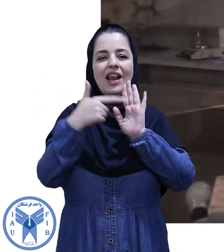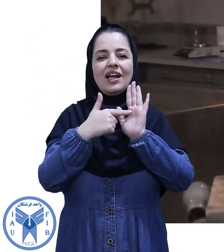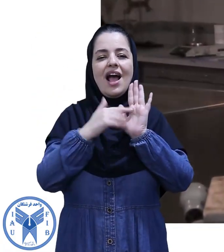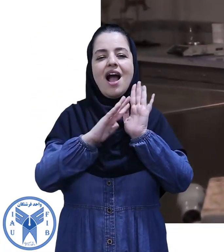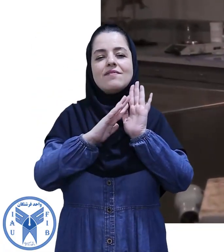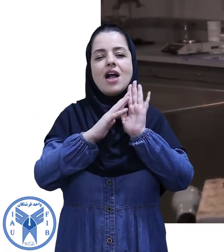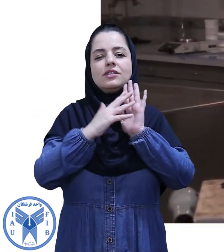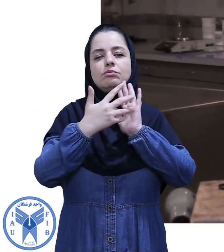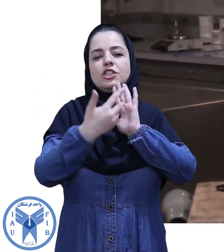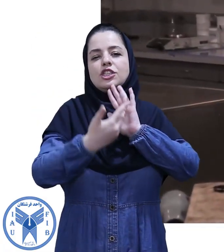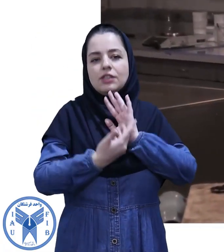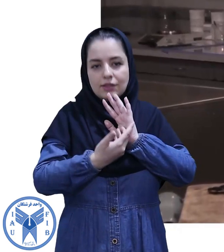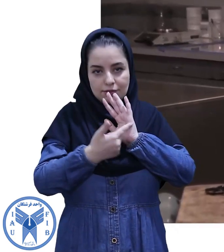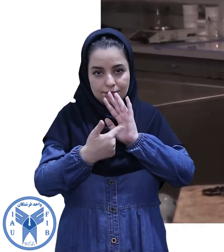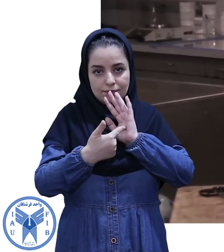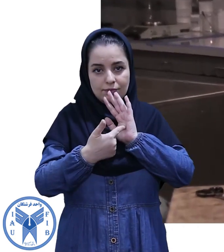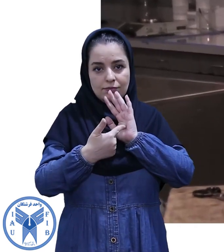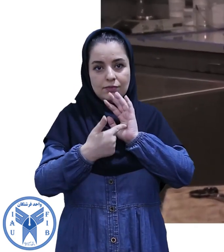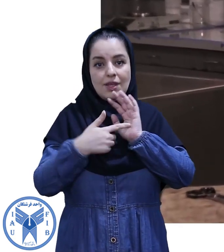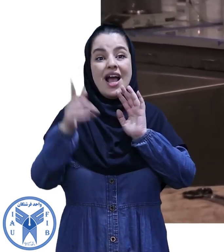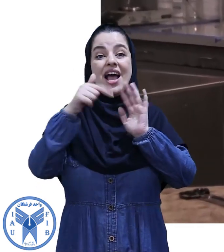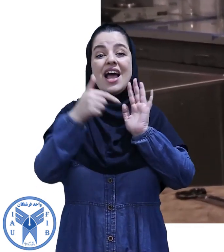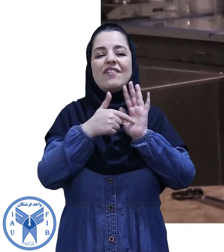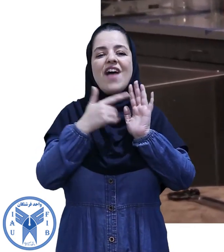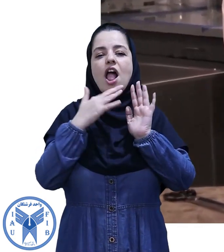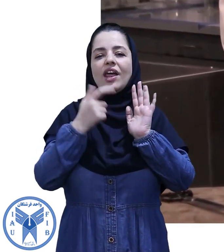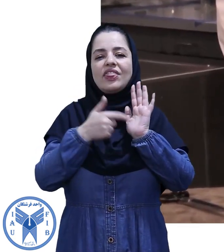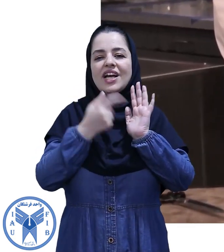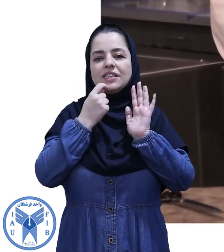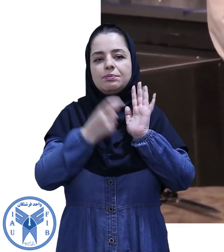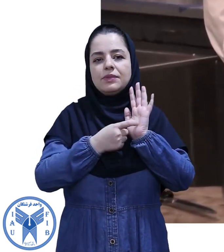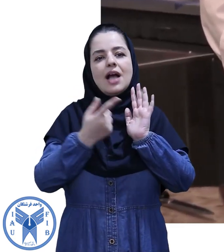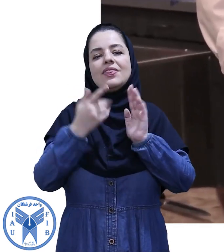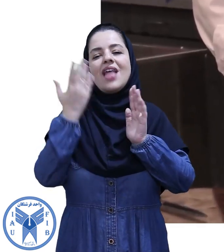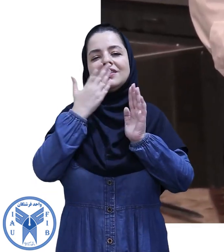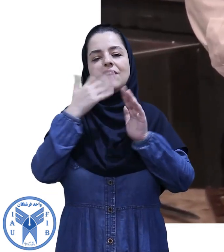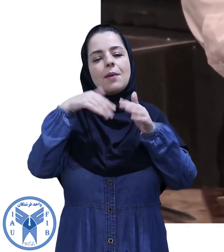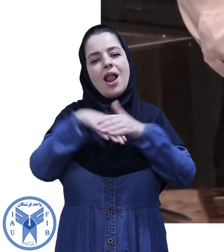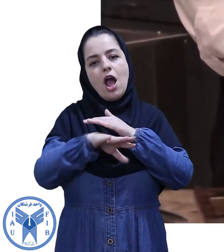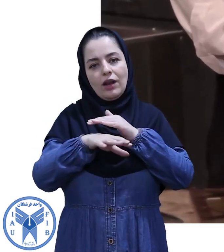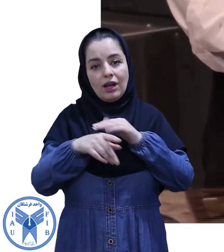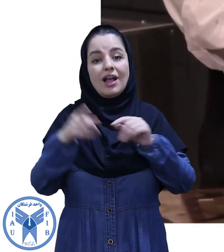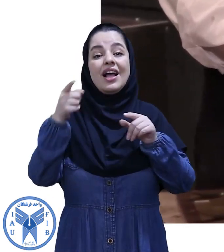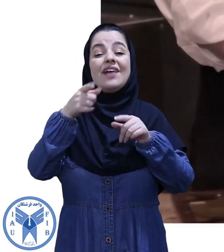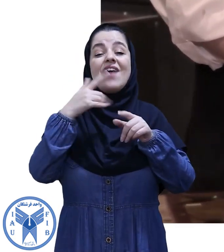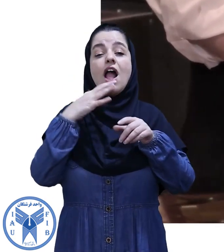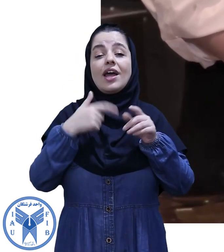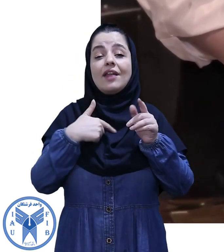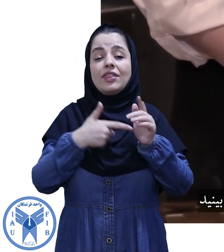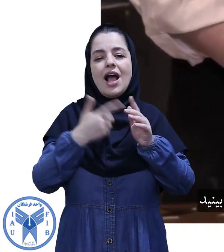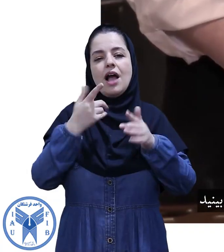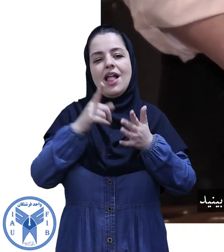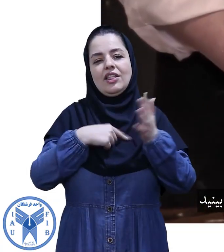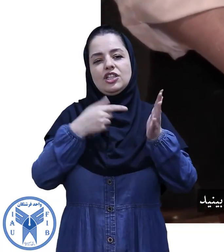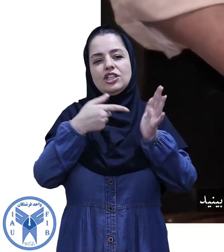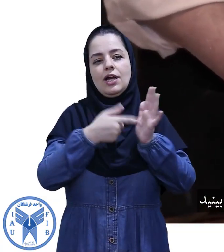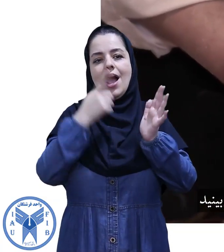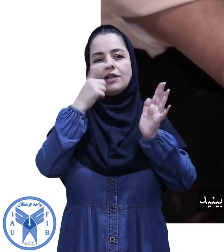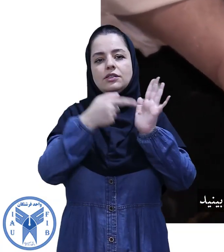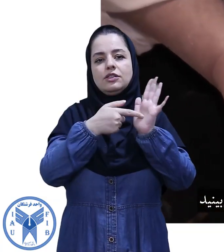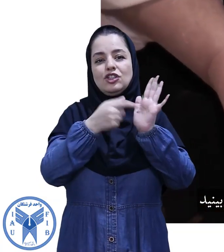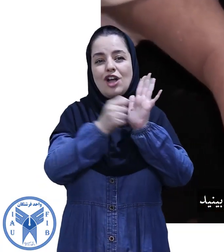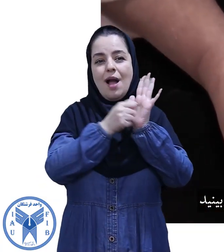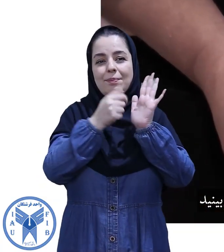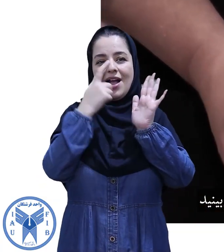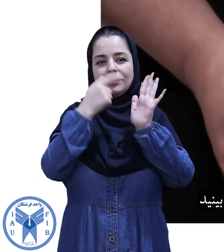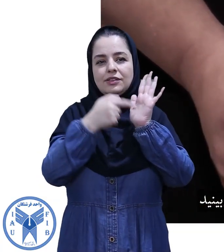turn color when it's exposed to light. And so it's kind of a latent image process. There are elements of printing out because you actually see a